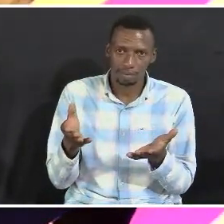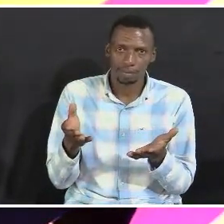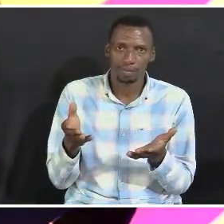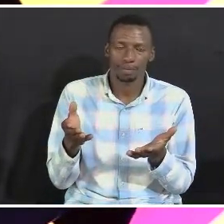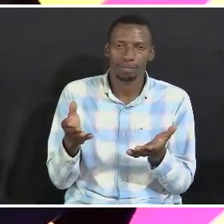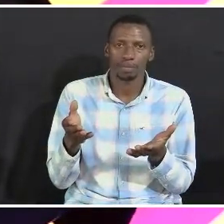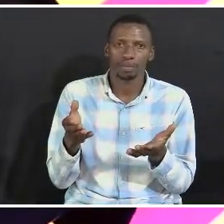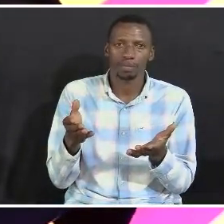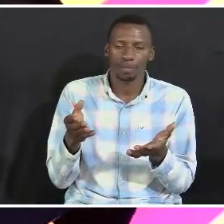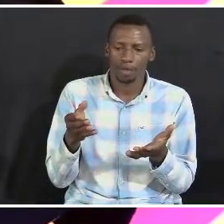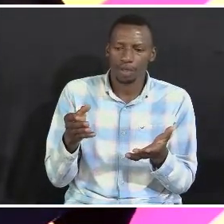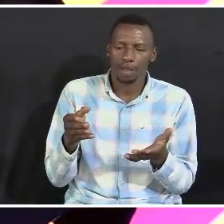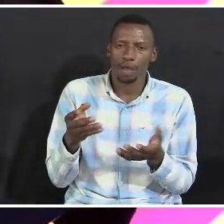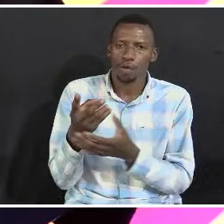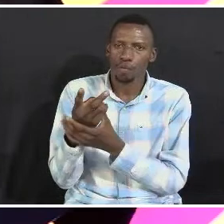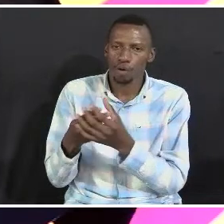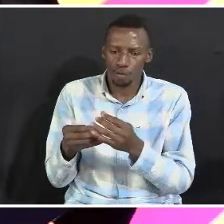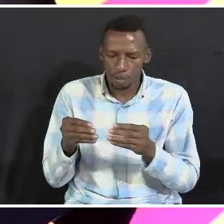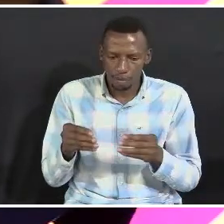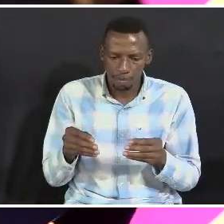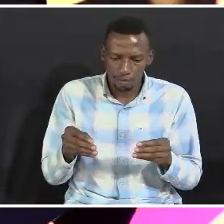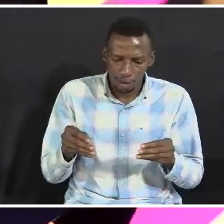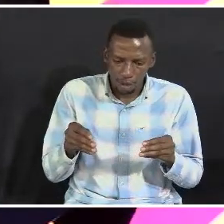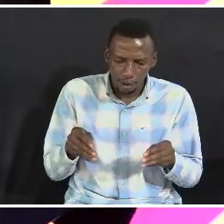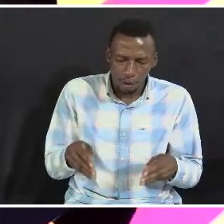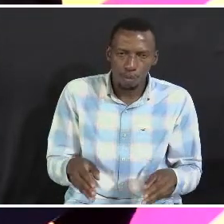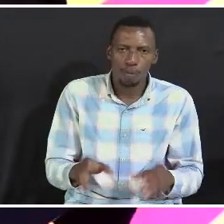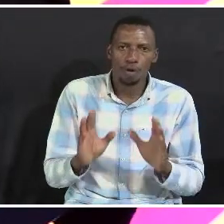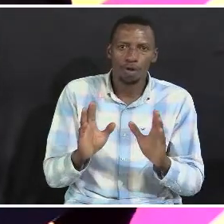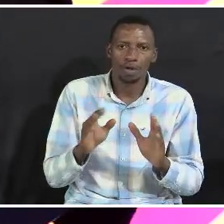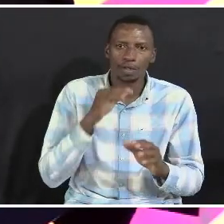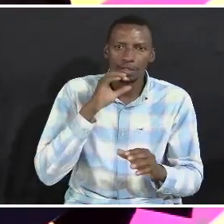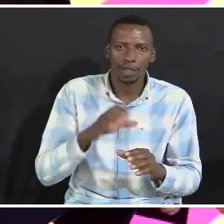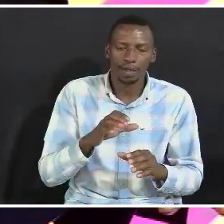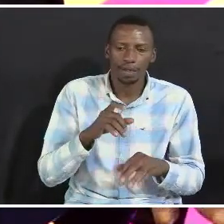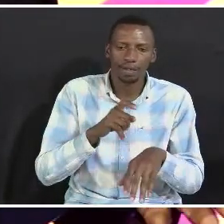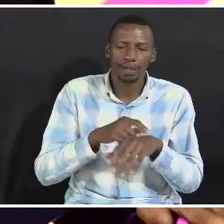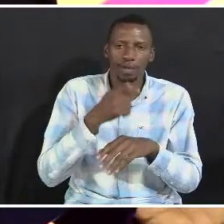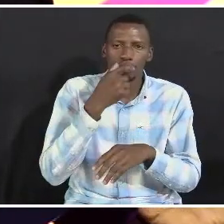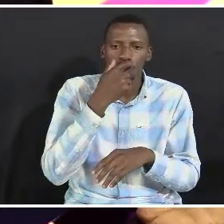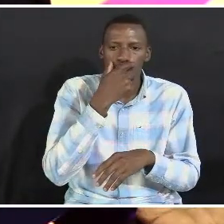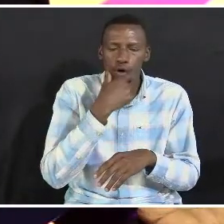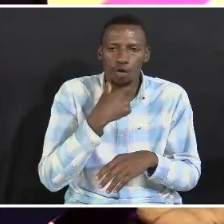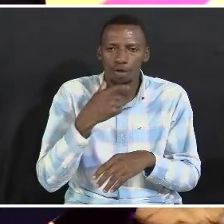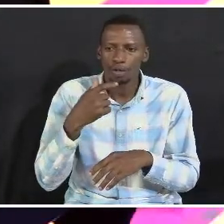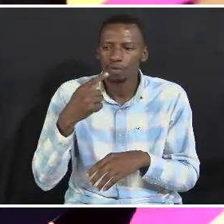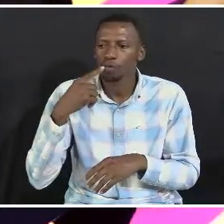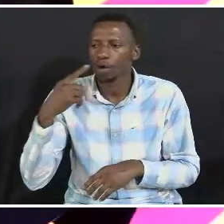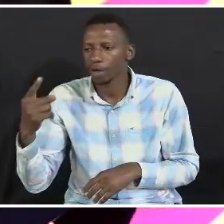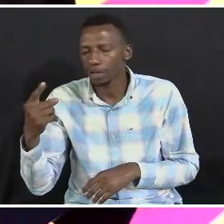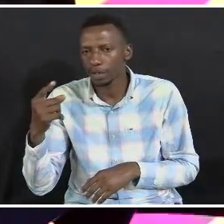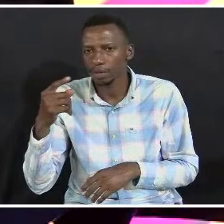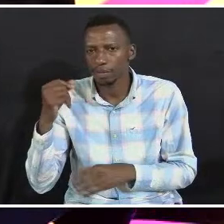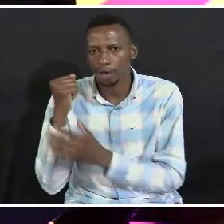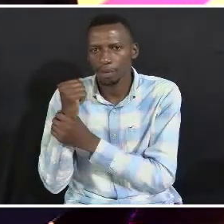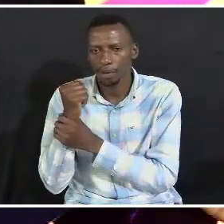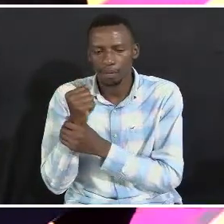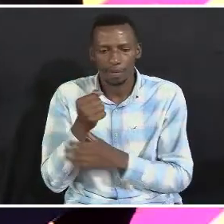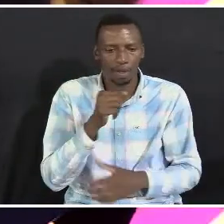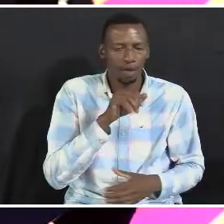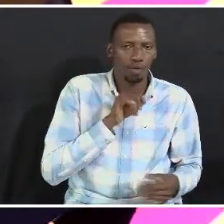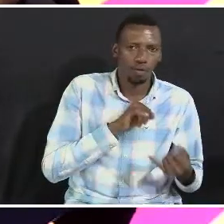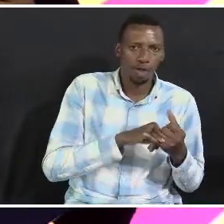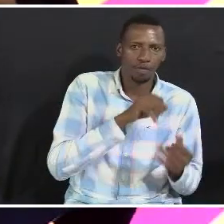given birth to him. Abraham 100 years old, Sarah 90 years old, the only son, he